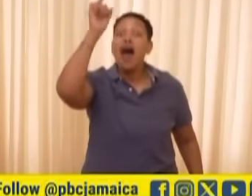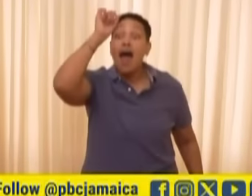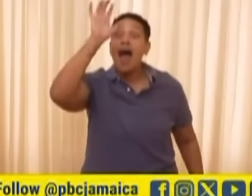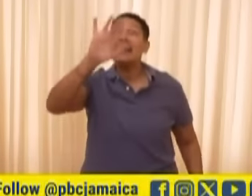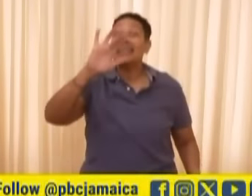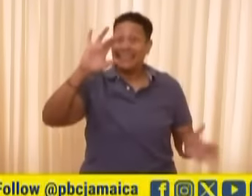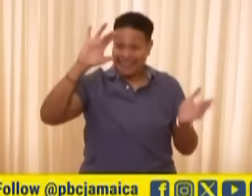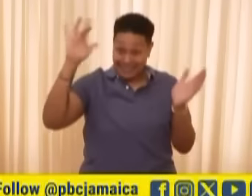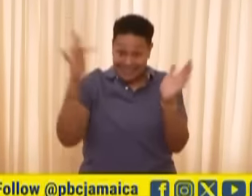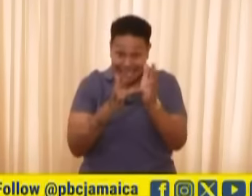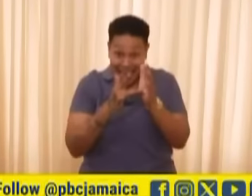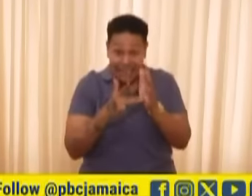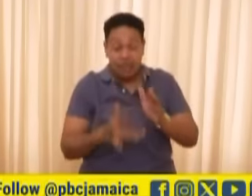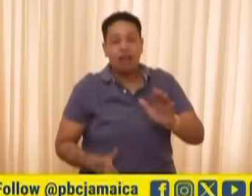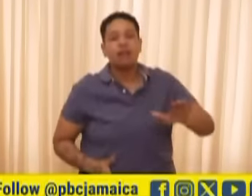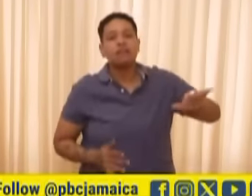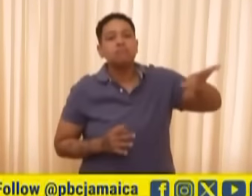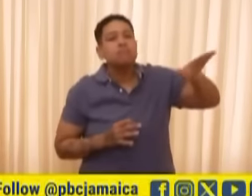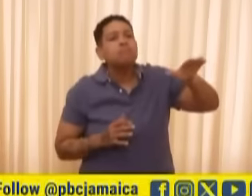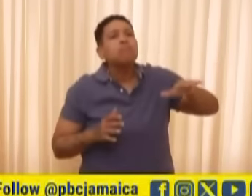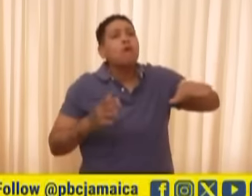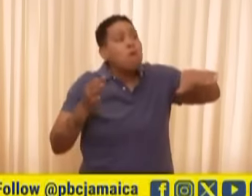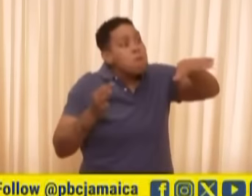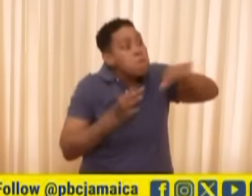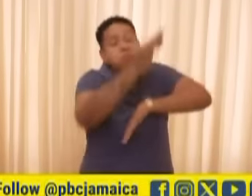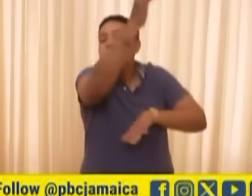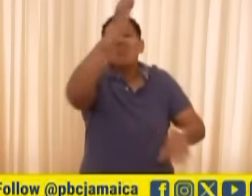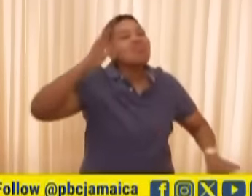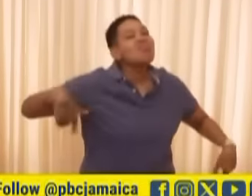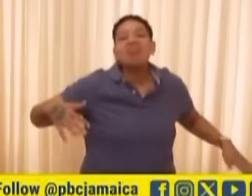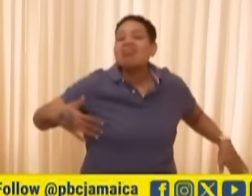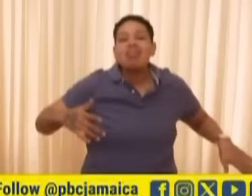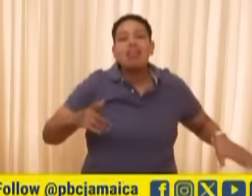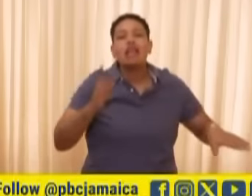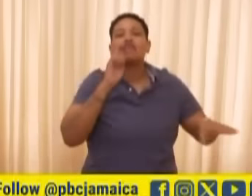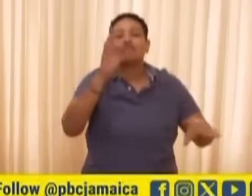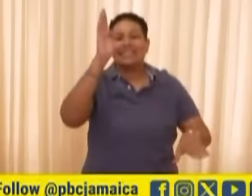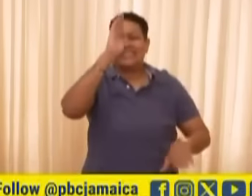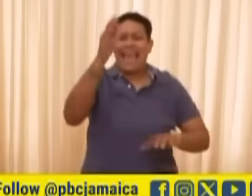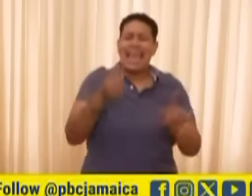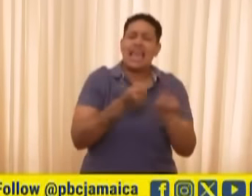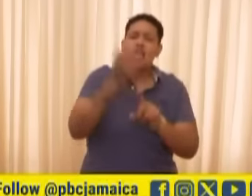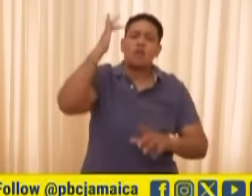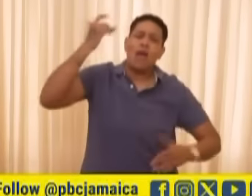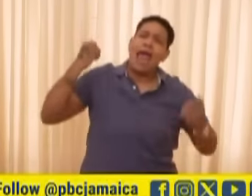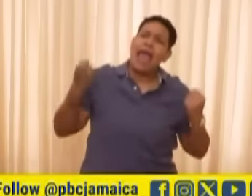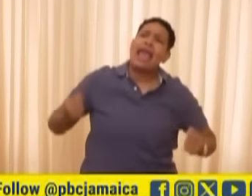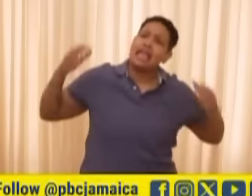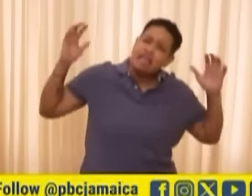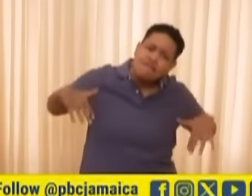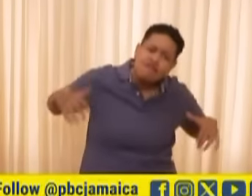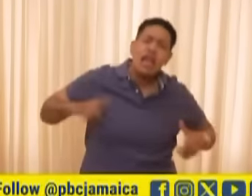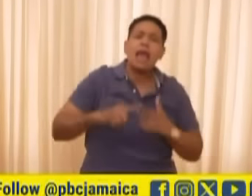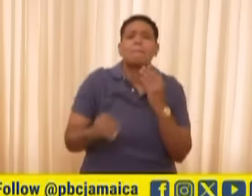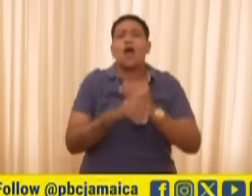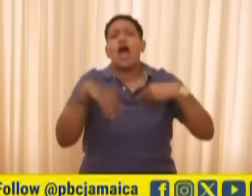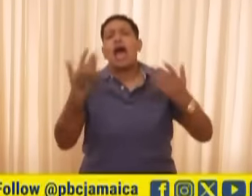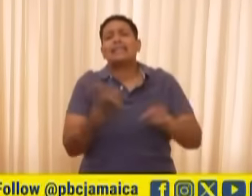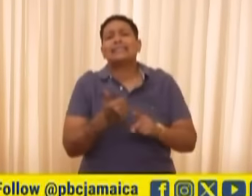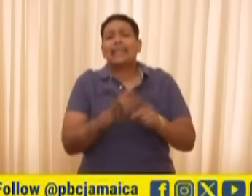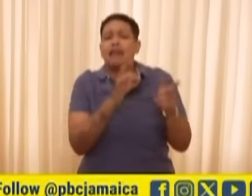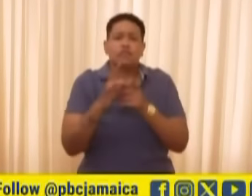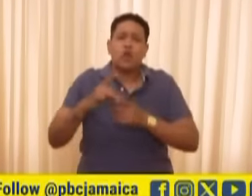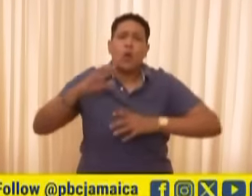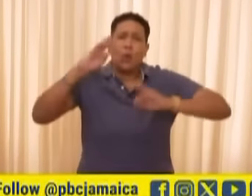it also did not impact us with a landfall. It was a direct hit because we've got the heavy rainfall and the